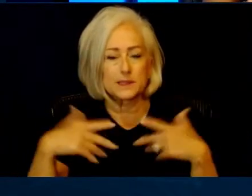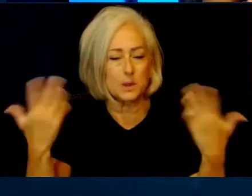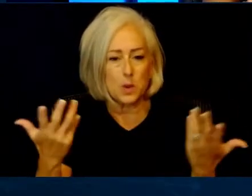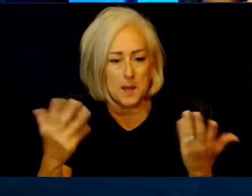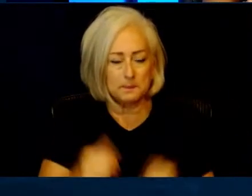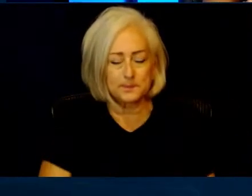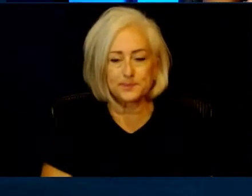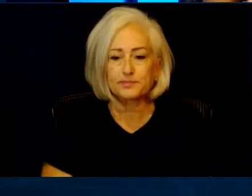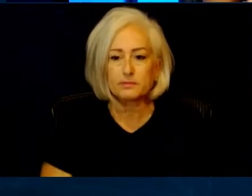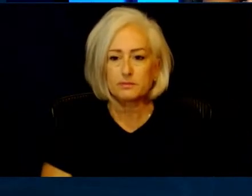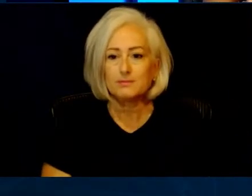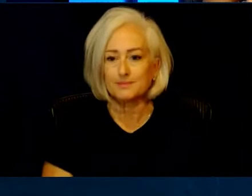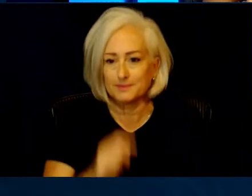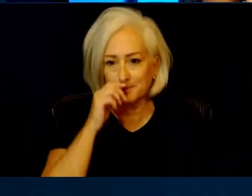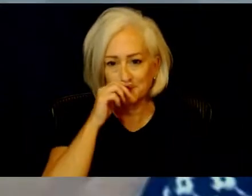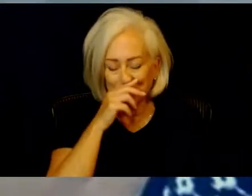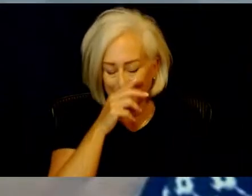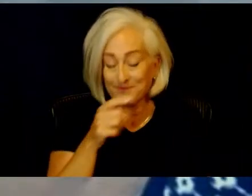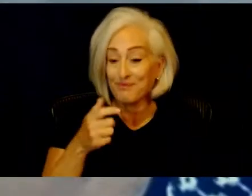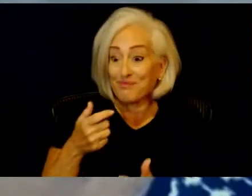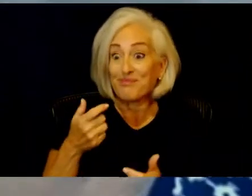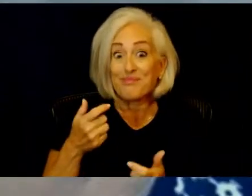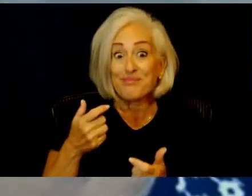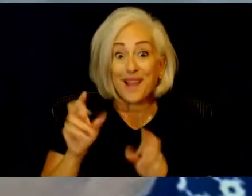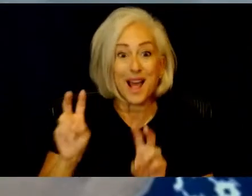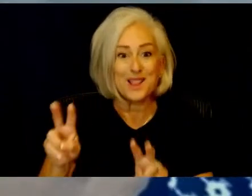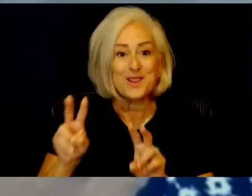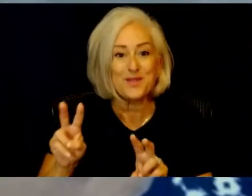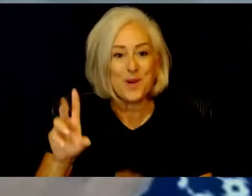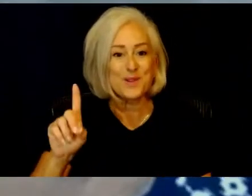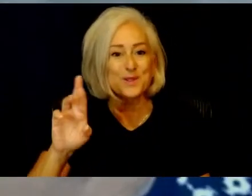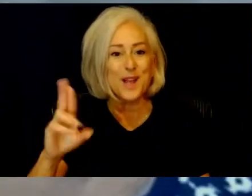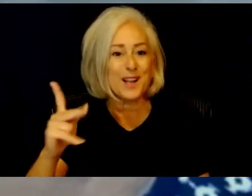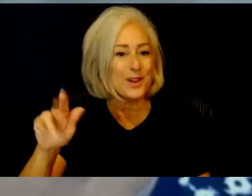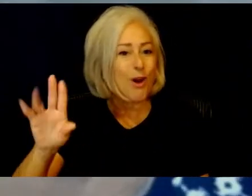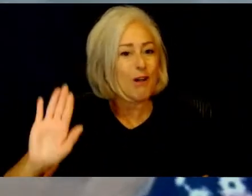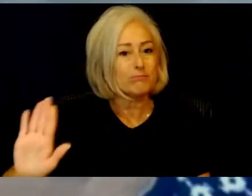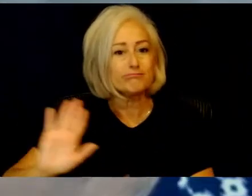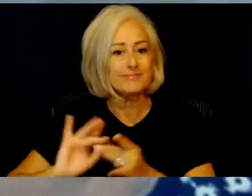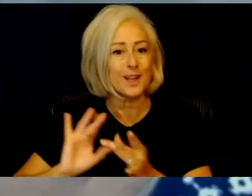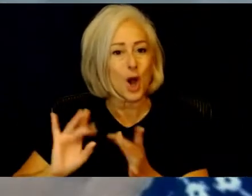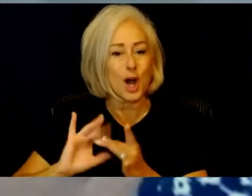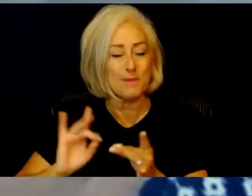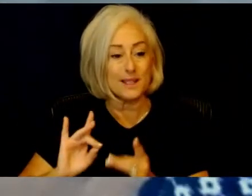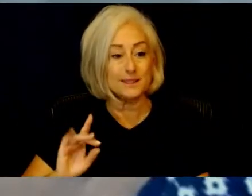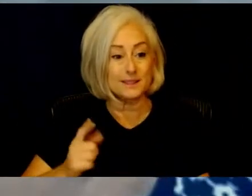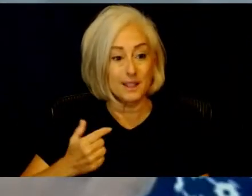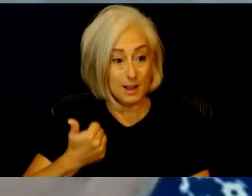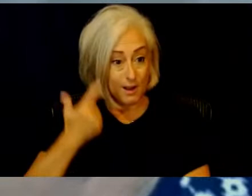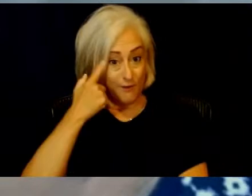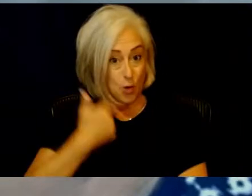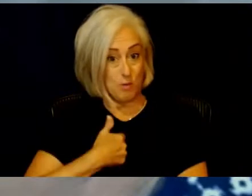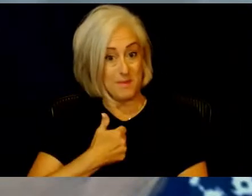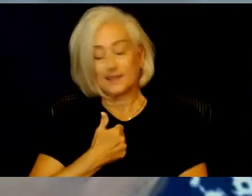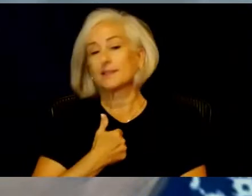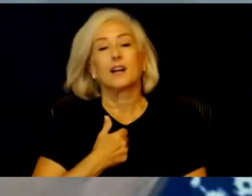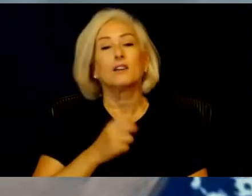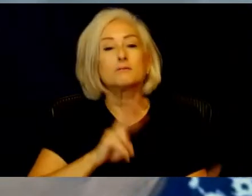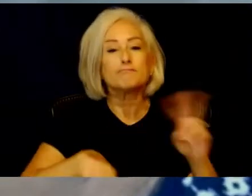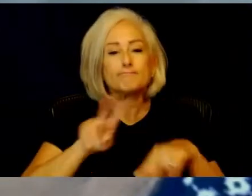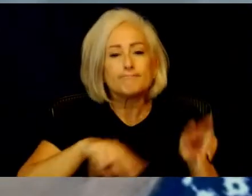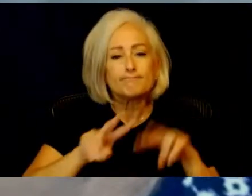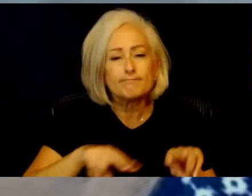Well, I look forward to hearing what Dr. Hawkinson has to say about this too. I think that one thing that, as a person that looks at the numbers, one thing that